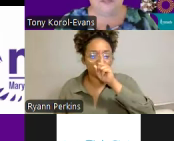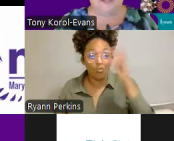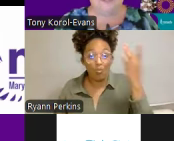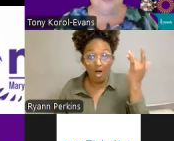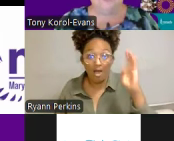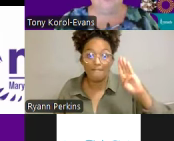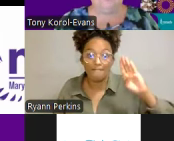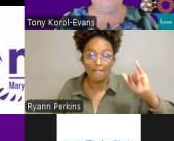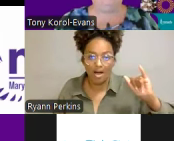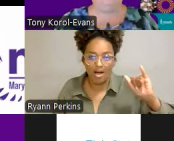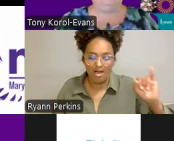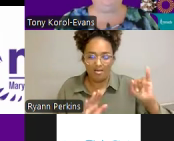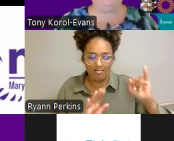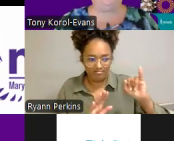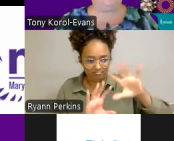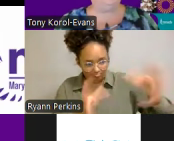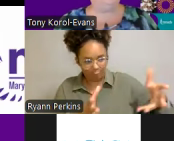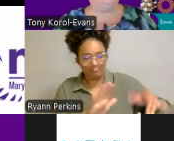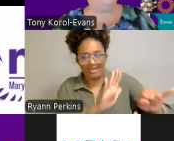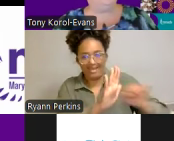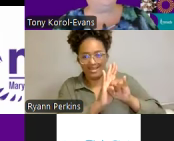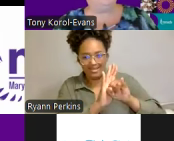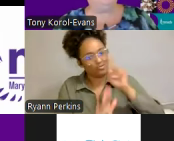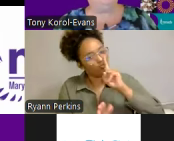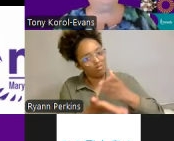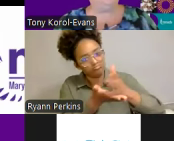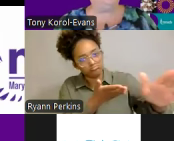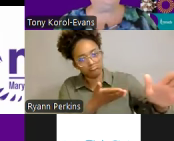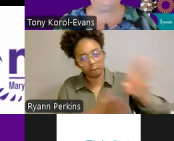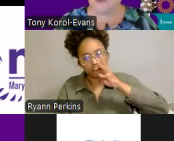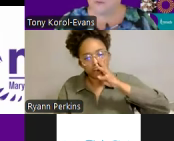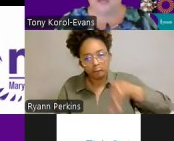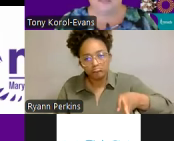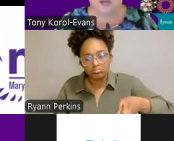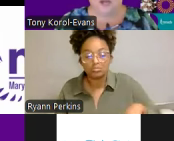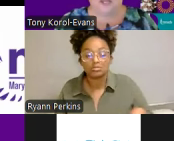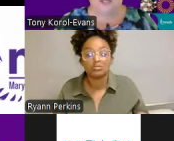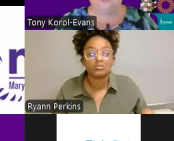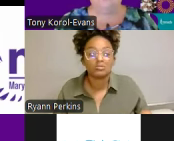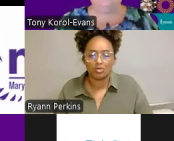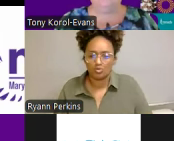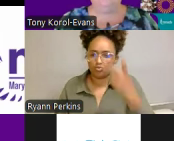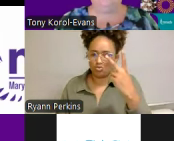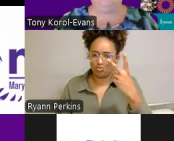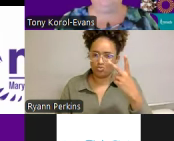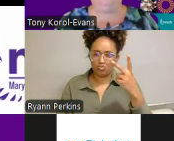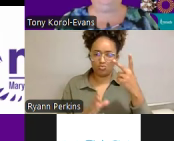marginalized. There are kind of two theories on it.